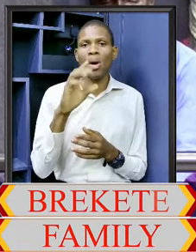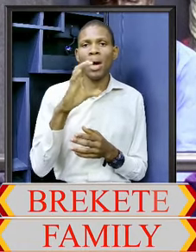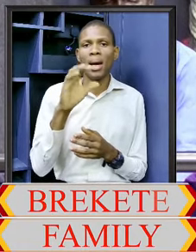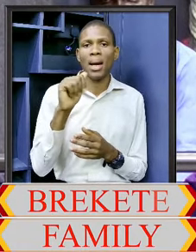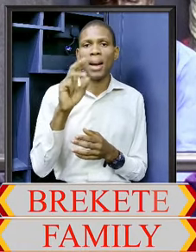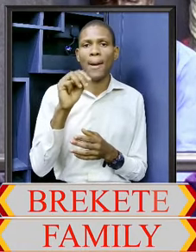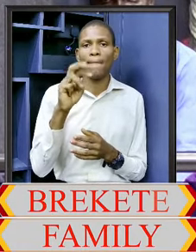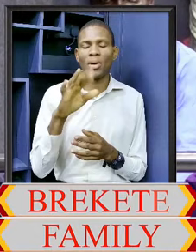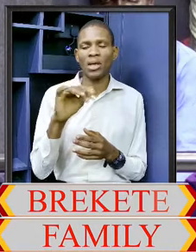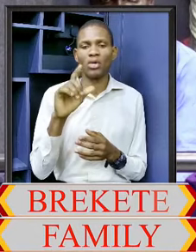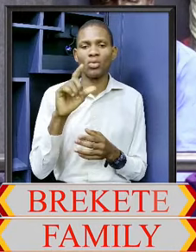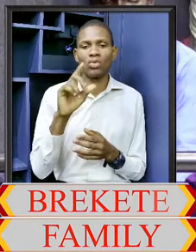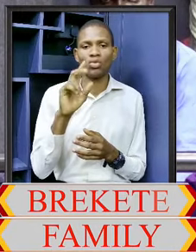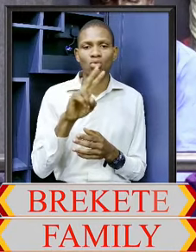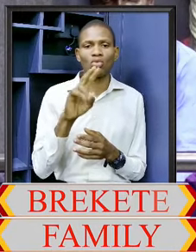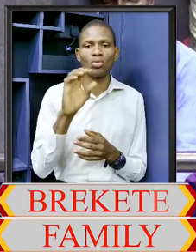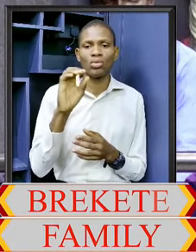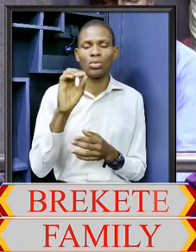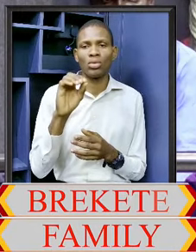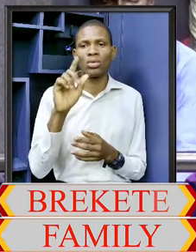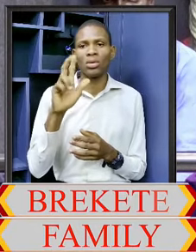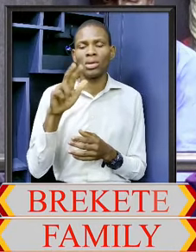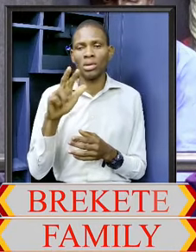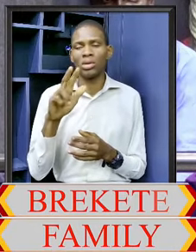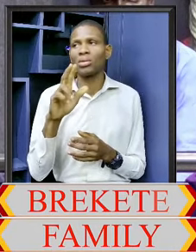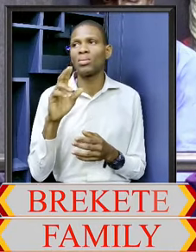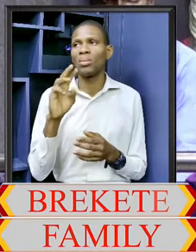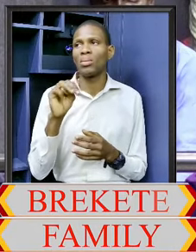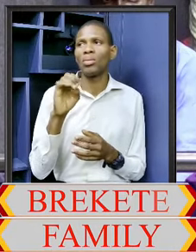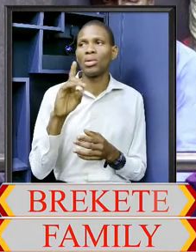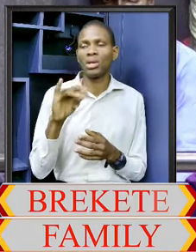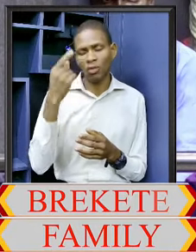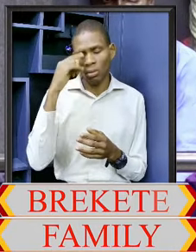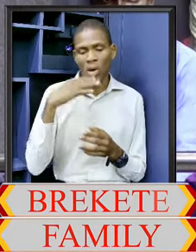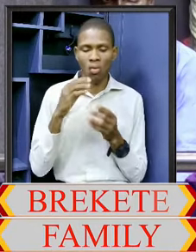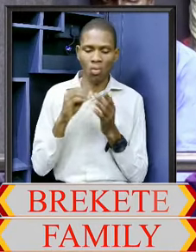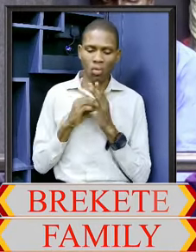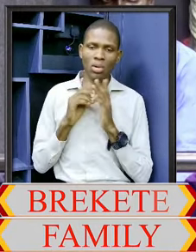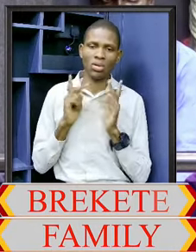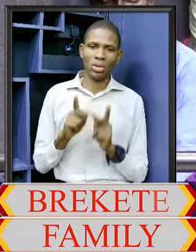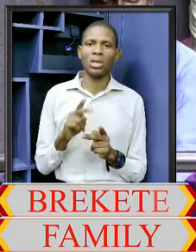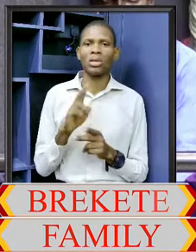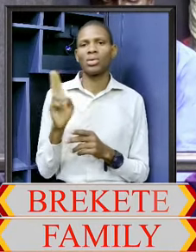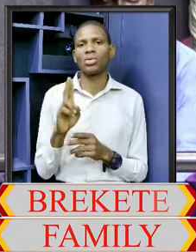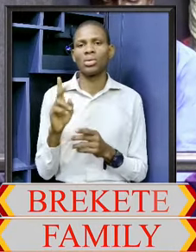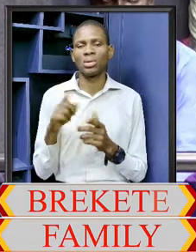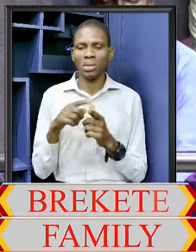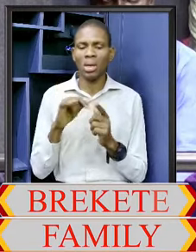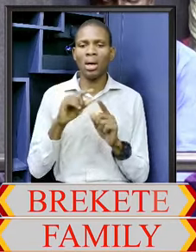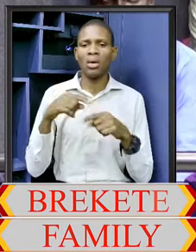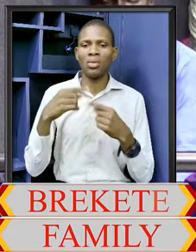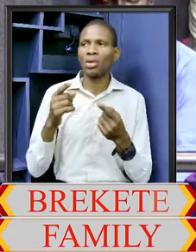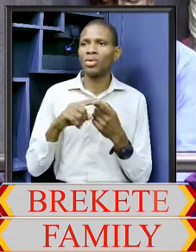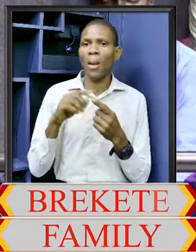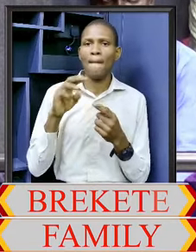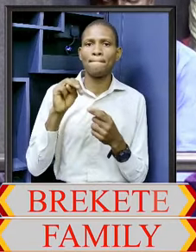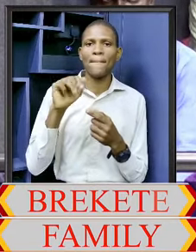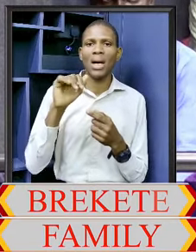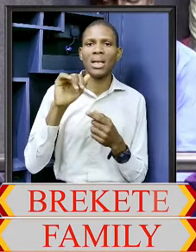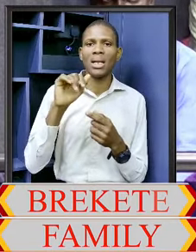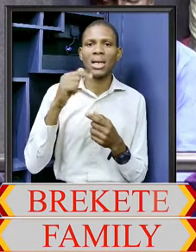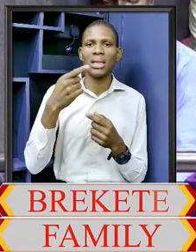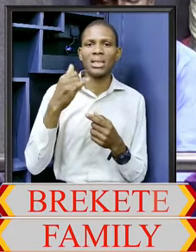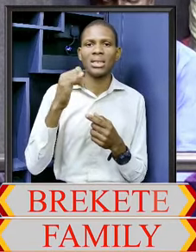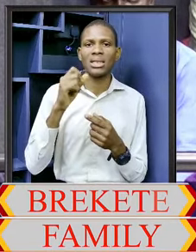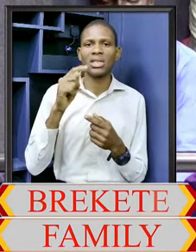2013 model for my own personal use as of then. So I now went to this magistrate court. I now met one